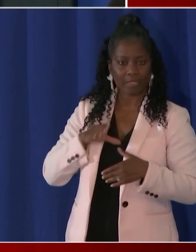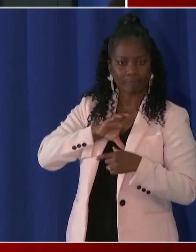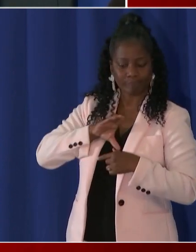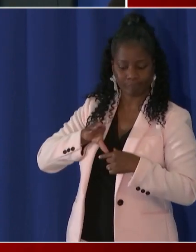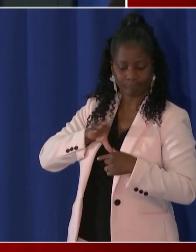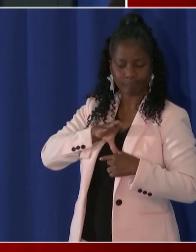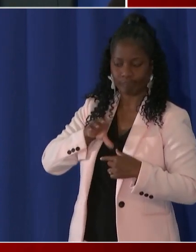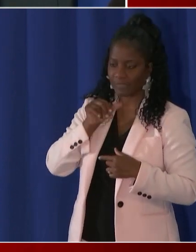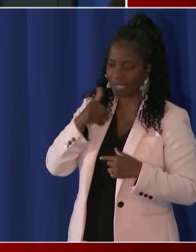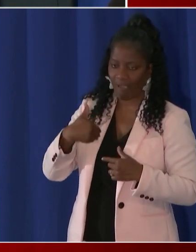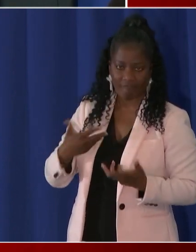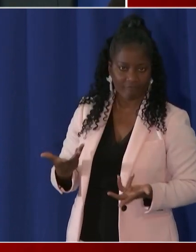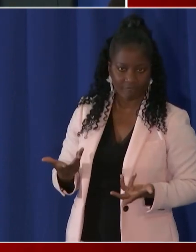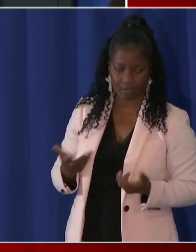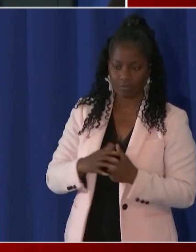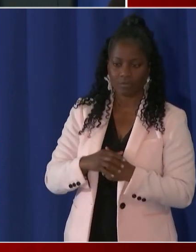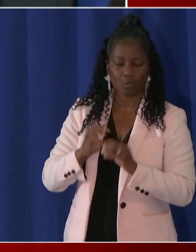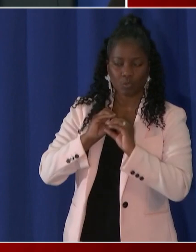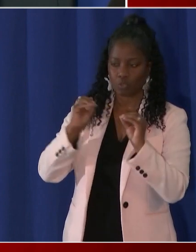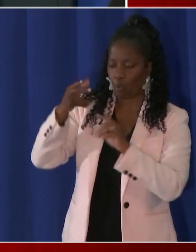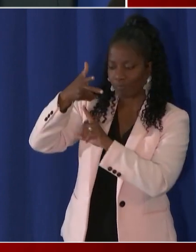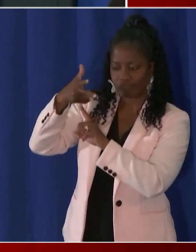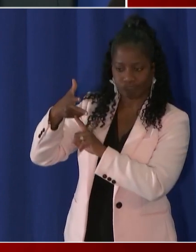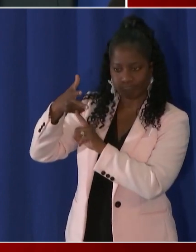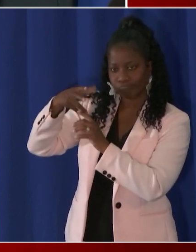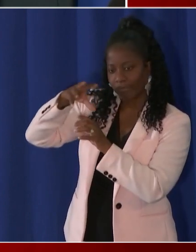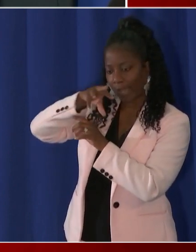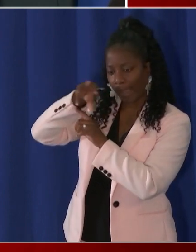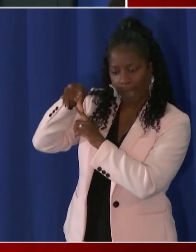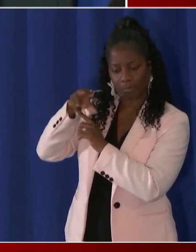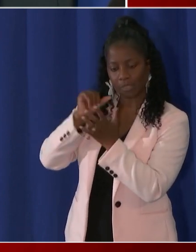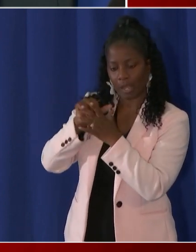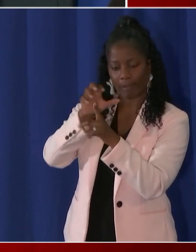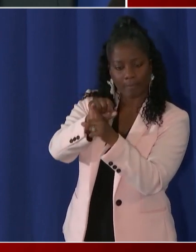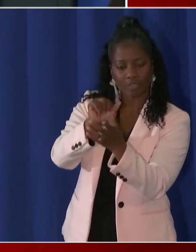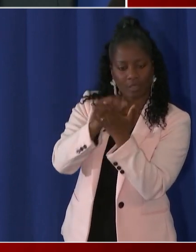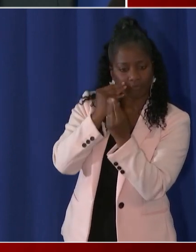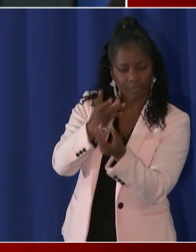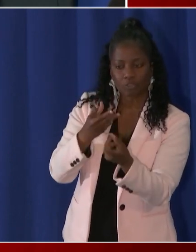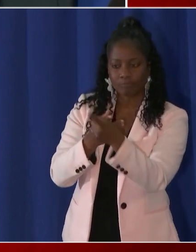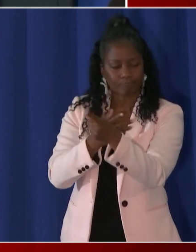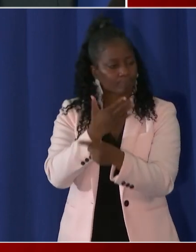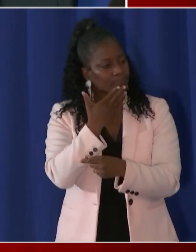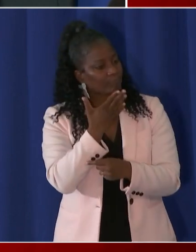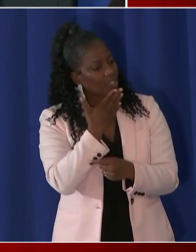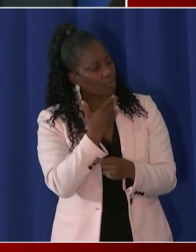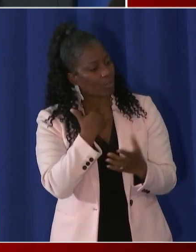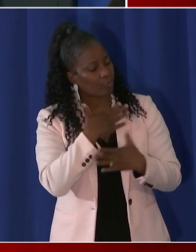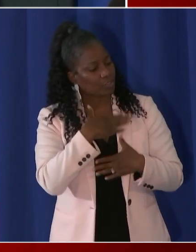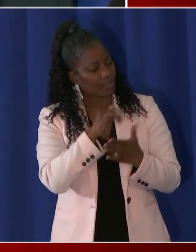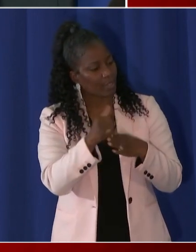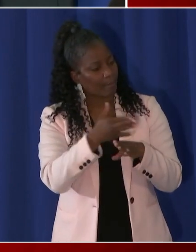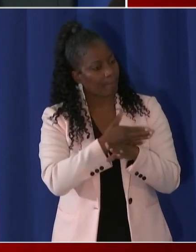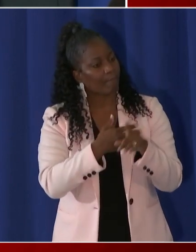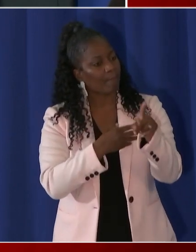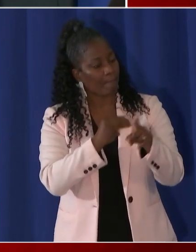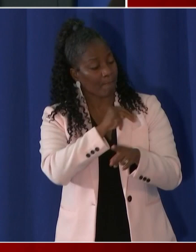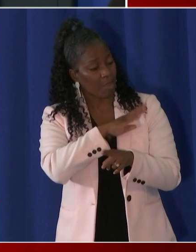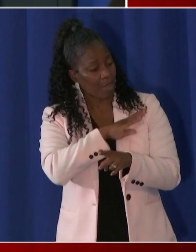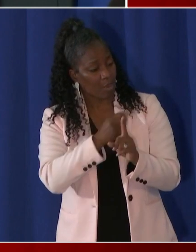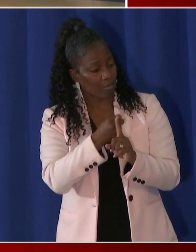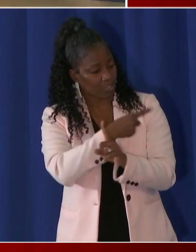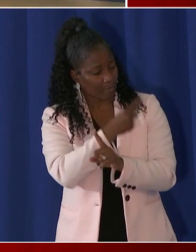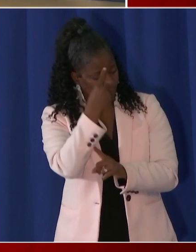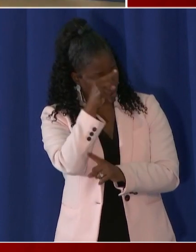are no cameras at the residence that captured the location in the backyard. Thank you, Chief. I appreciate that update. And Mayor Bowser, off topic